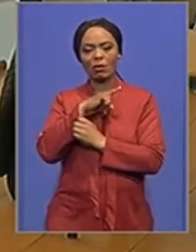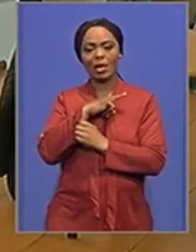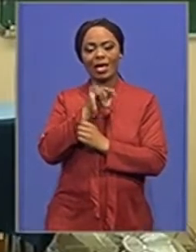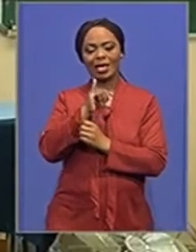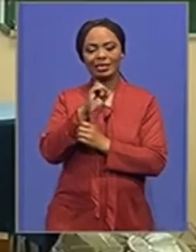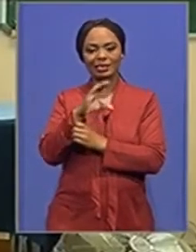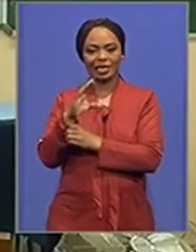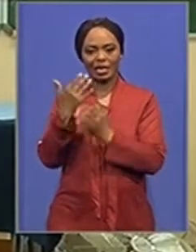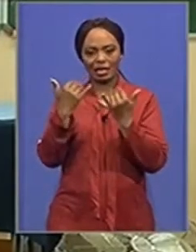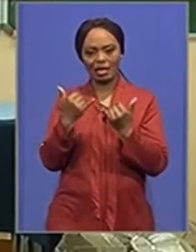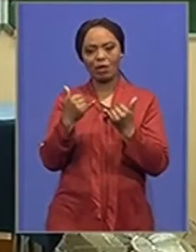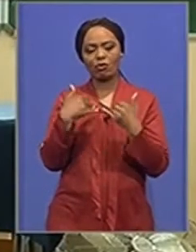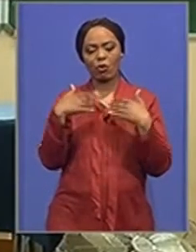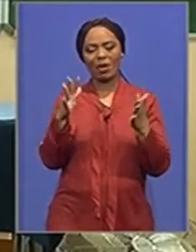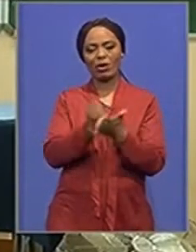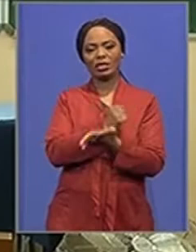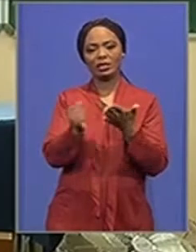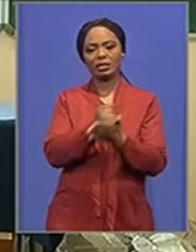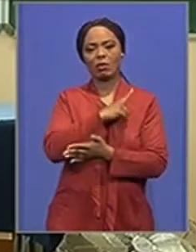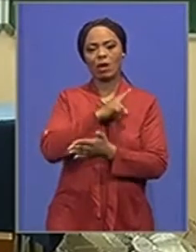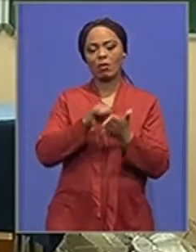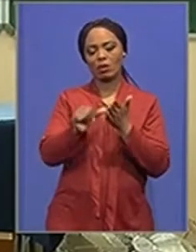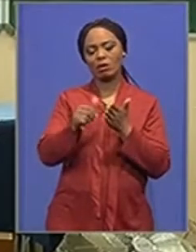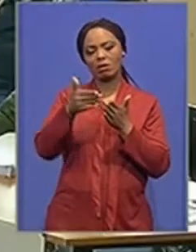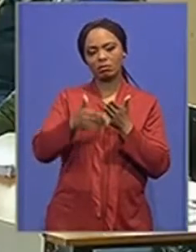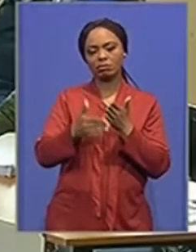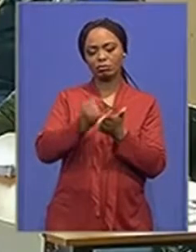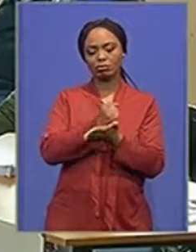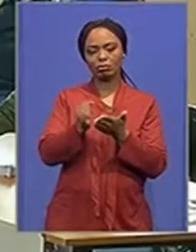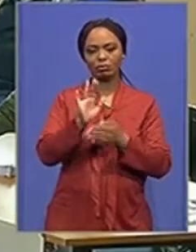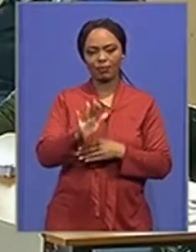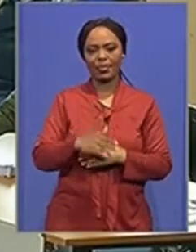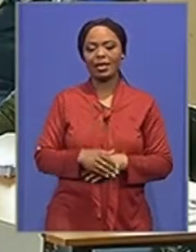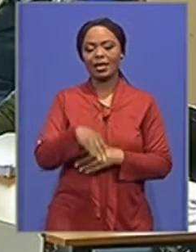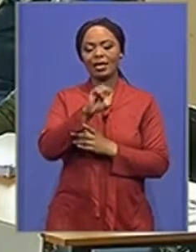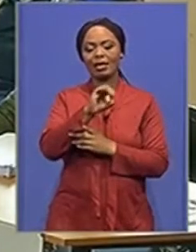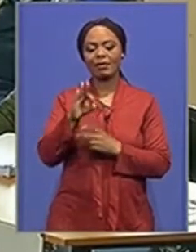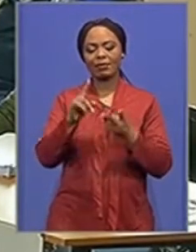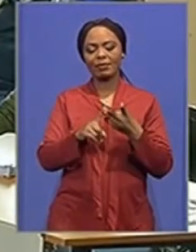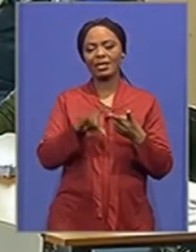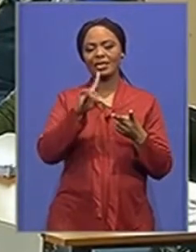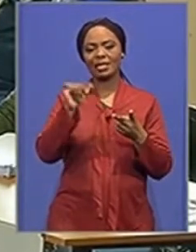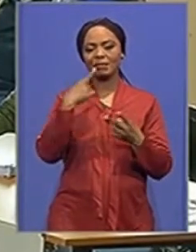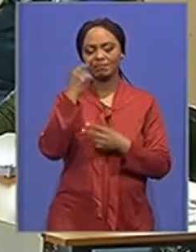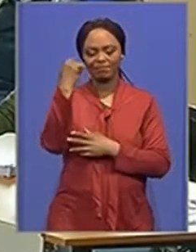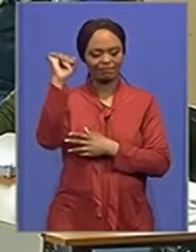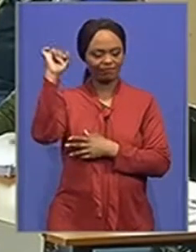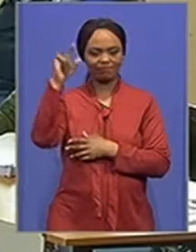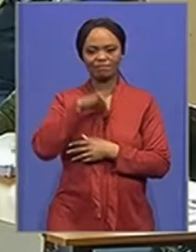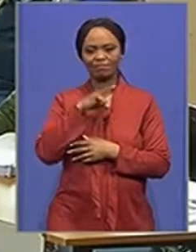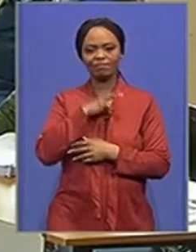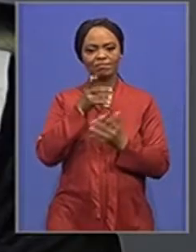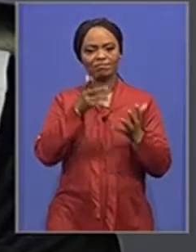bontlhopeng morago ga Bokhutlo ba beke ba ikwadiso ya batlhophi mme EFF le DA ba gwetlha morero ono